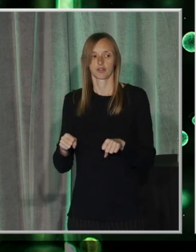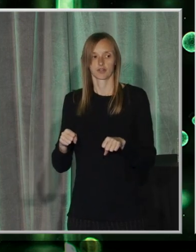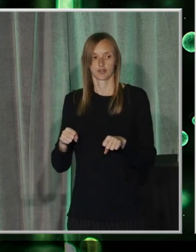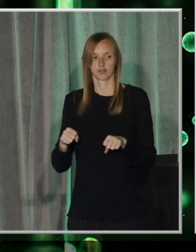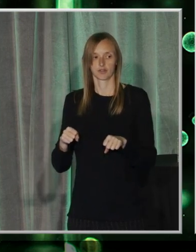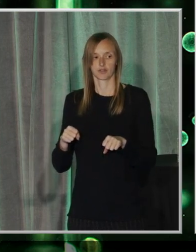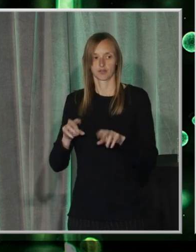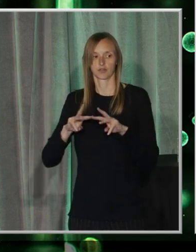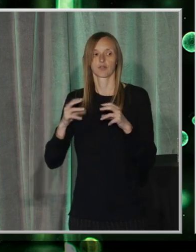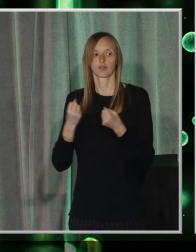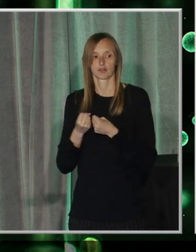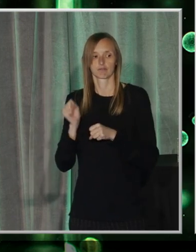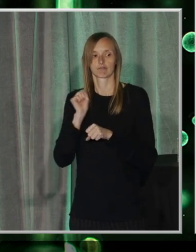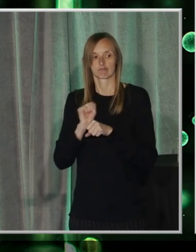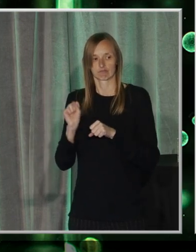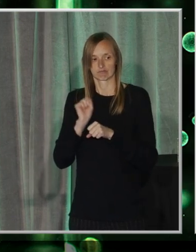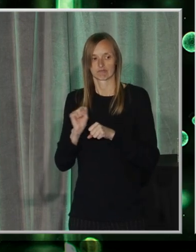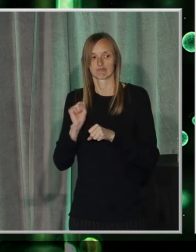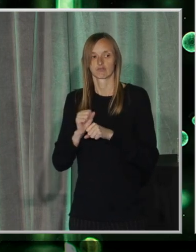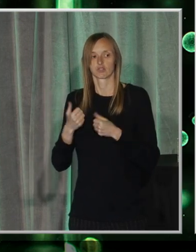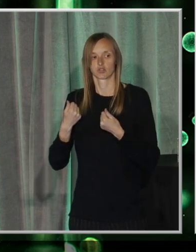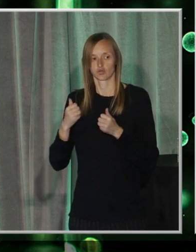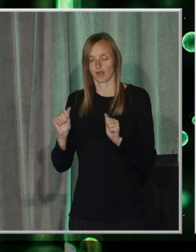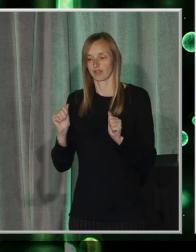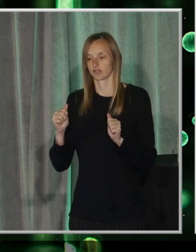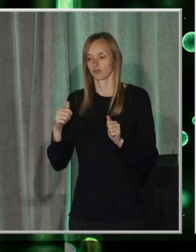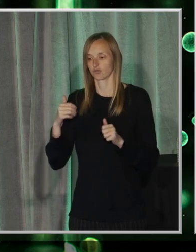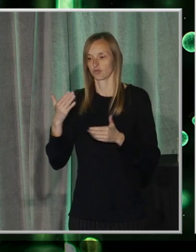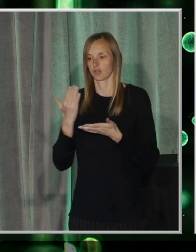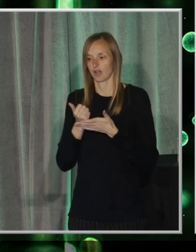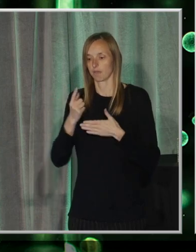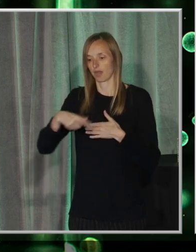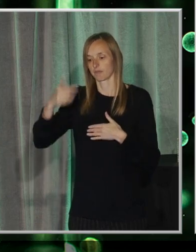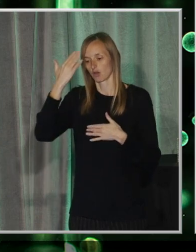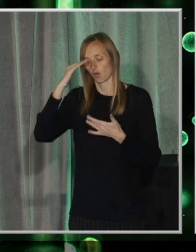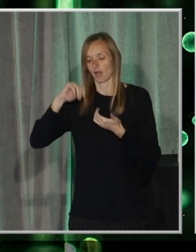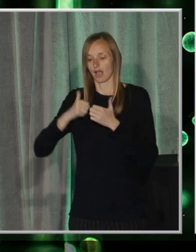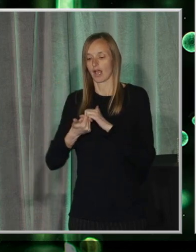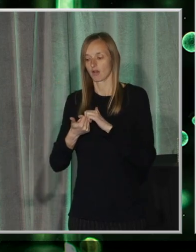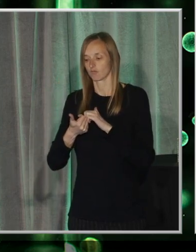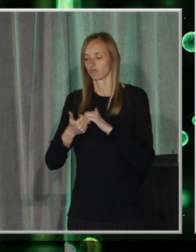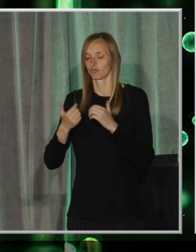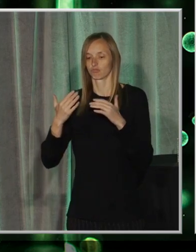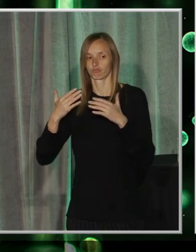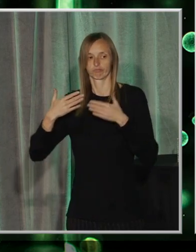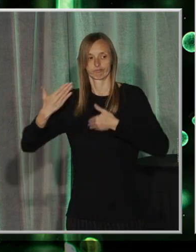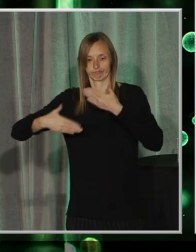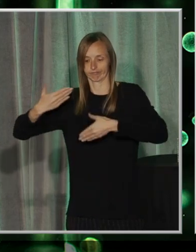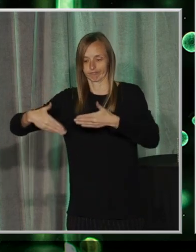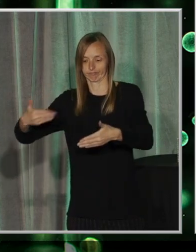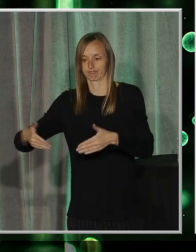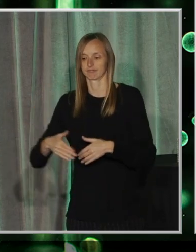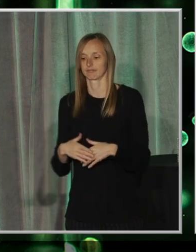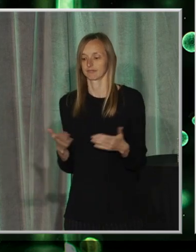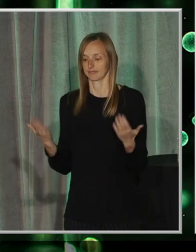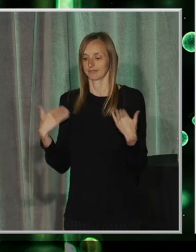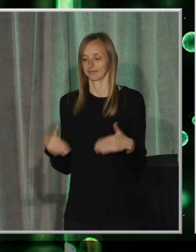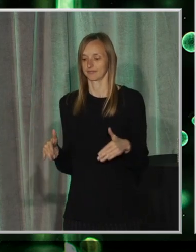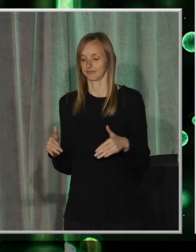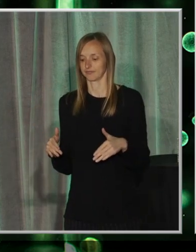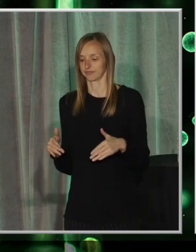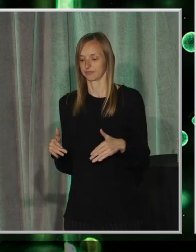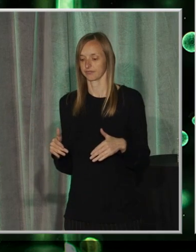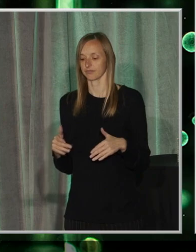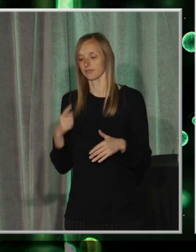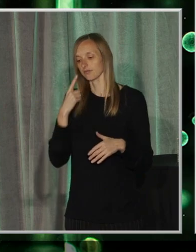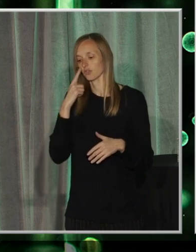to get to help them know how this charcoal furrow works. Next, please. And